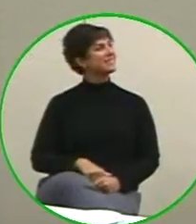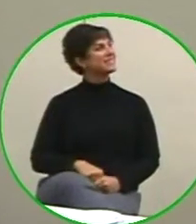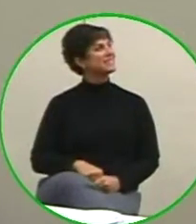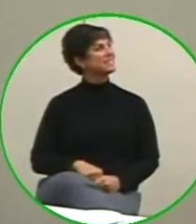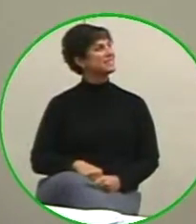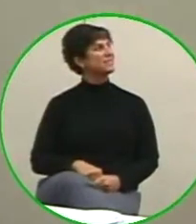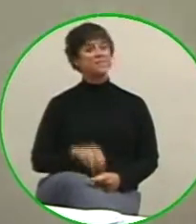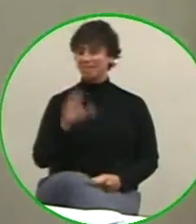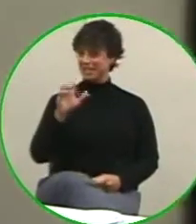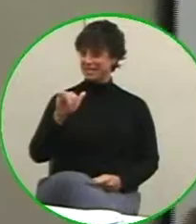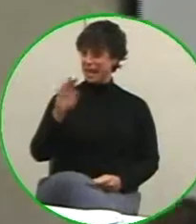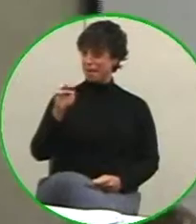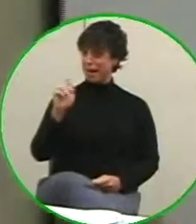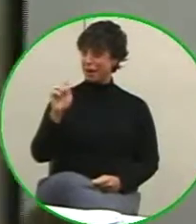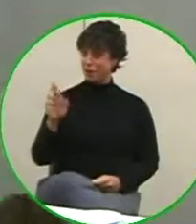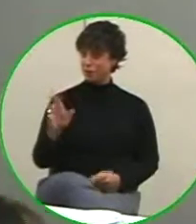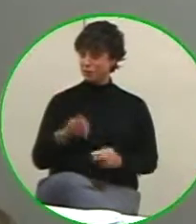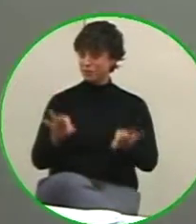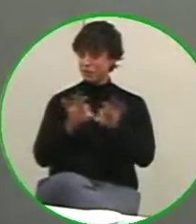Does that matter?